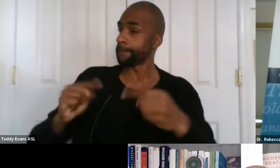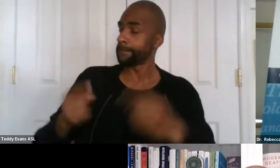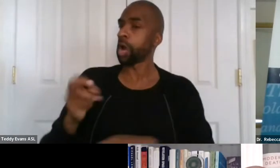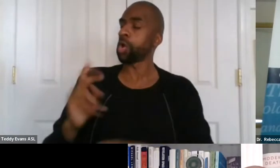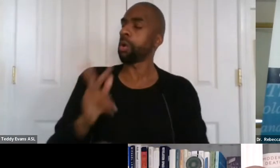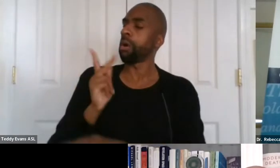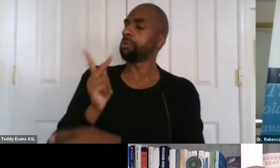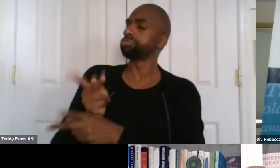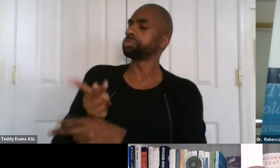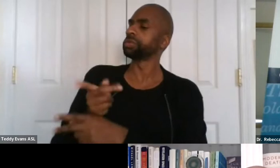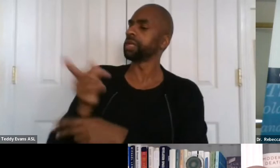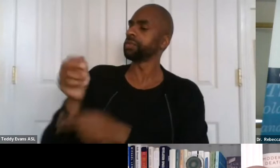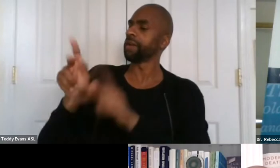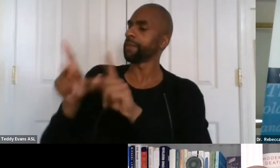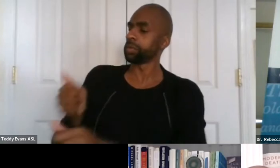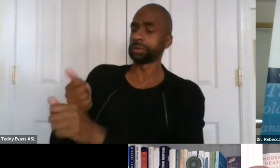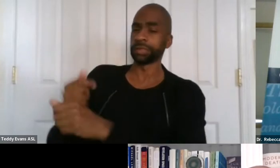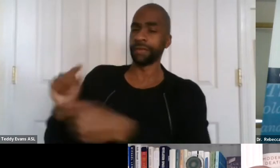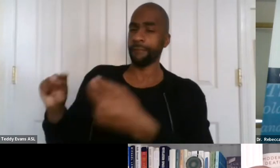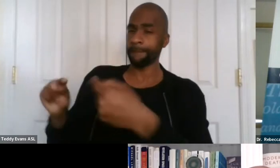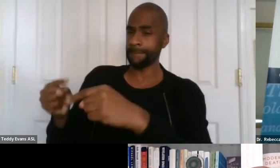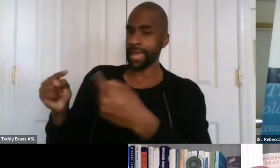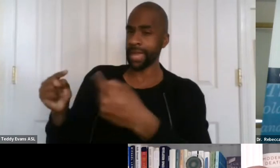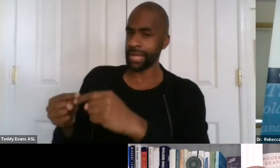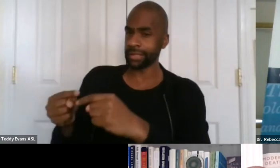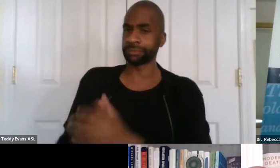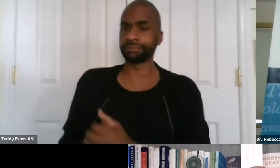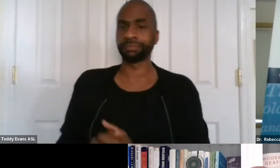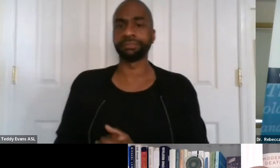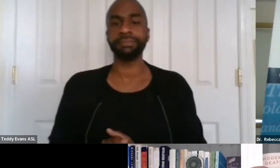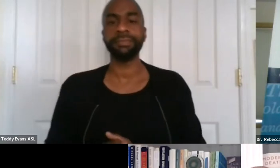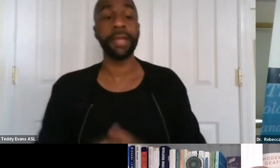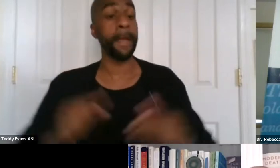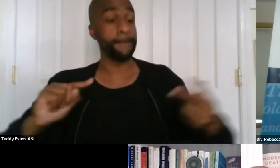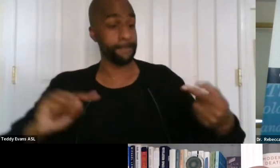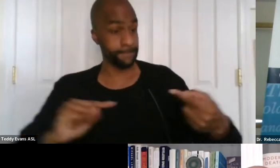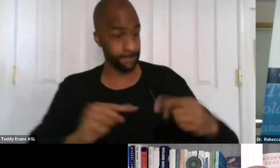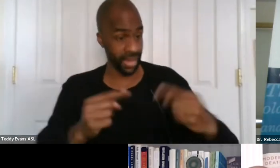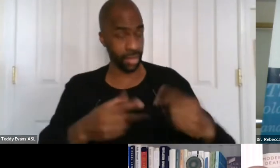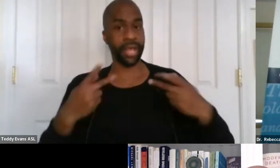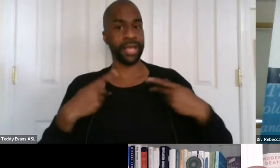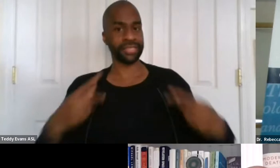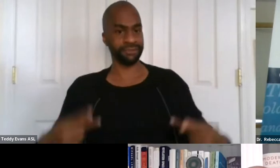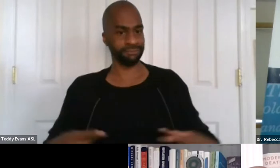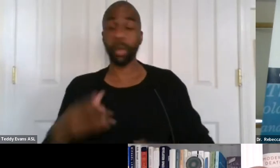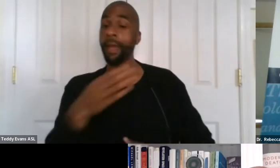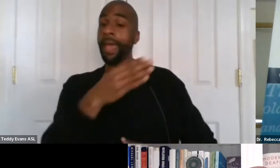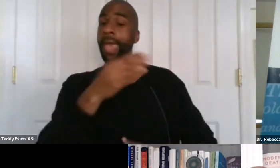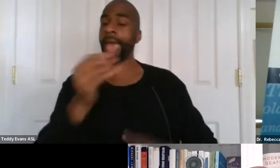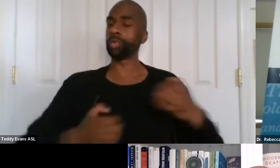what becomes clear is that pain is as much a physical sensation as much as an emotion that our brain